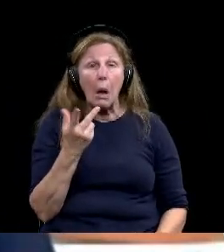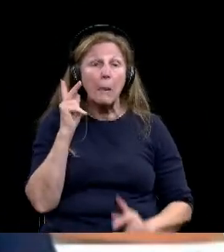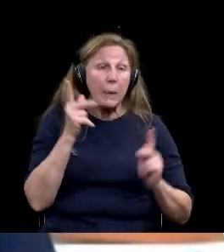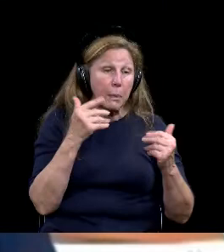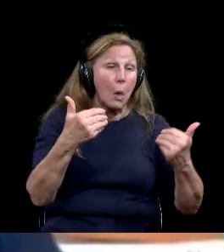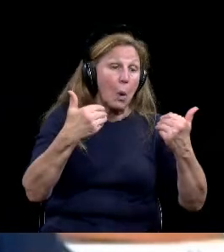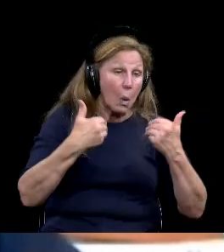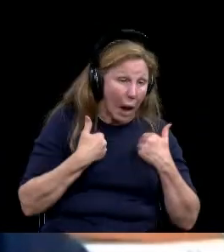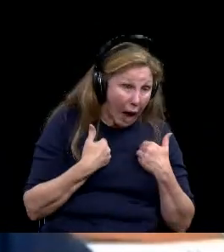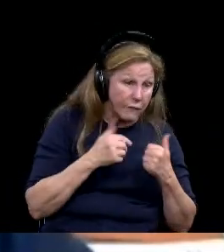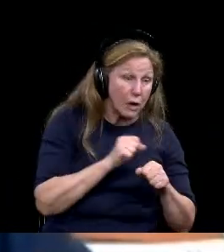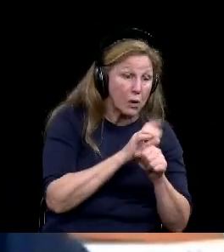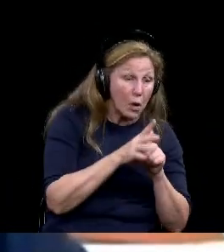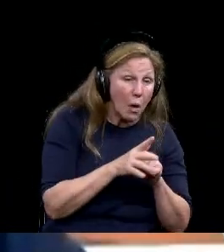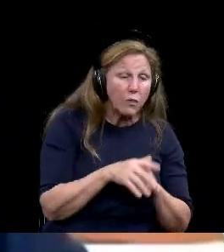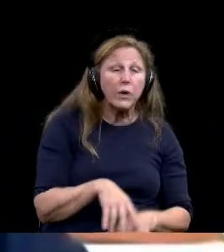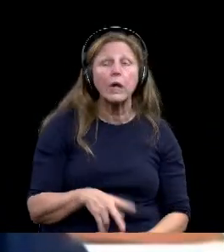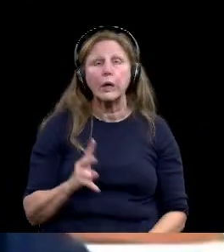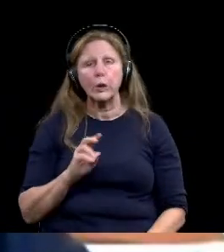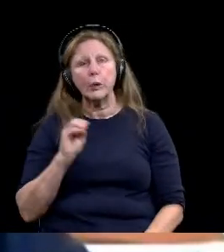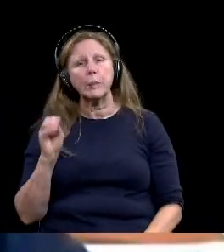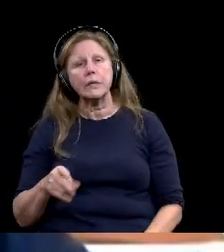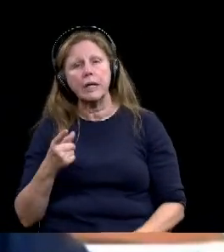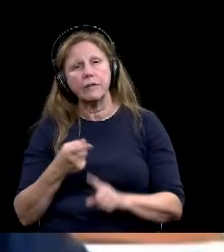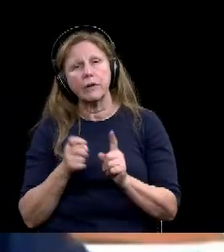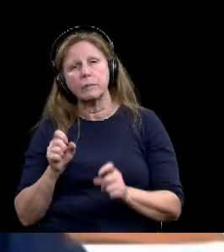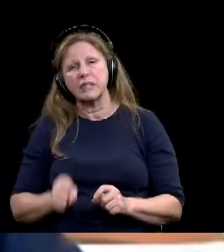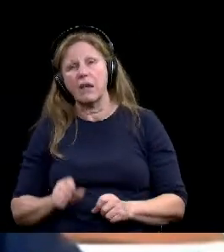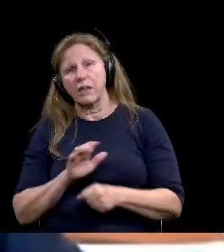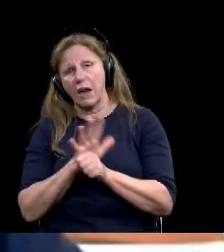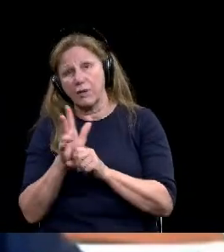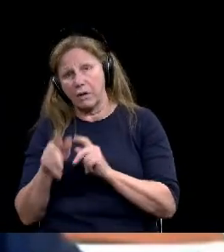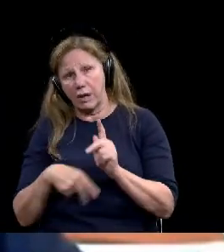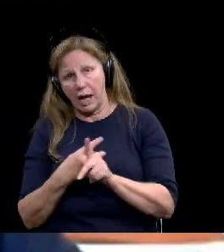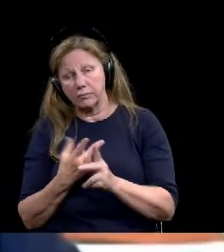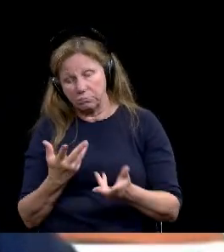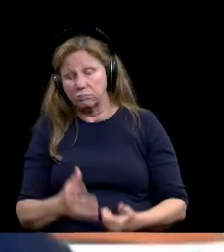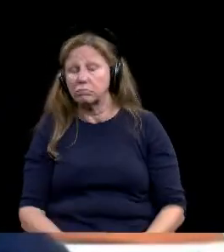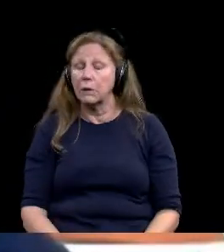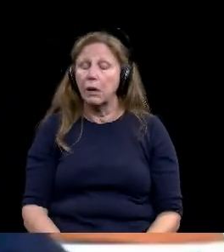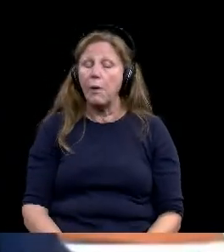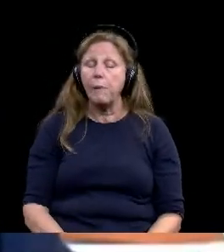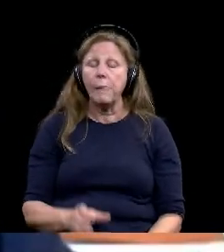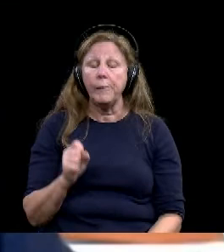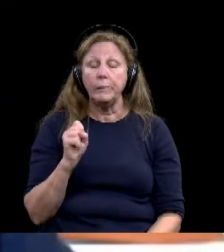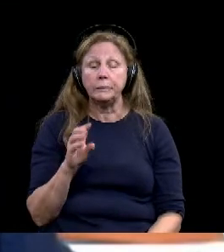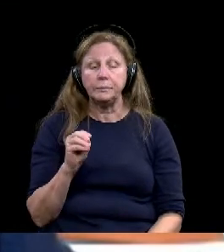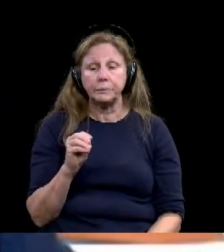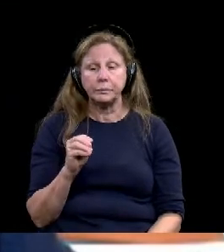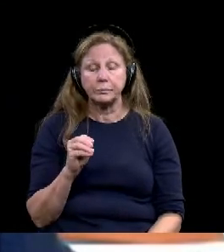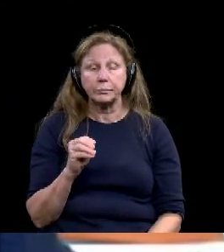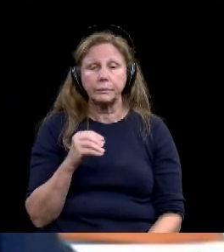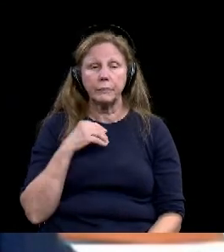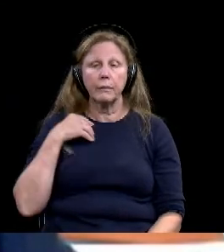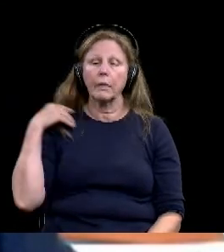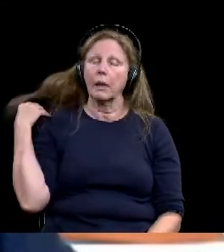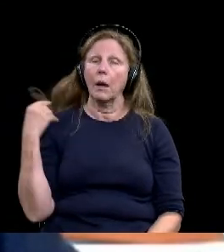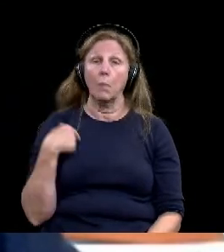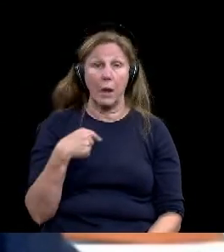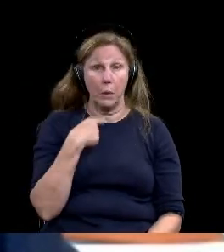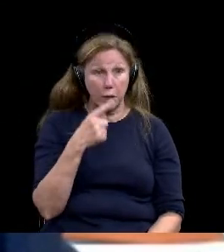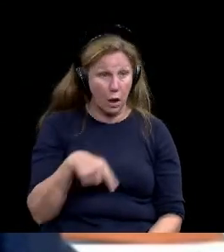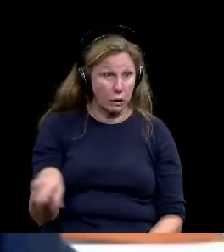the message that I would like to send to the community is, variants are going to be there, and the message will continue changing, but please